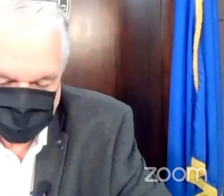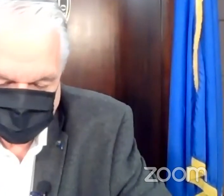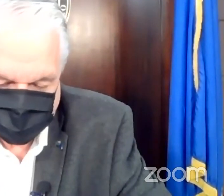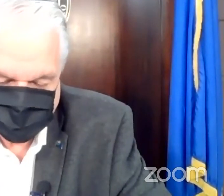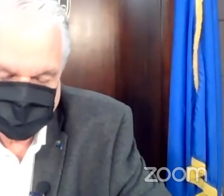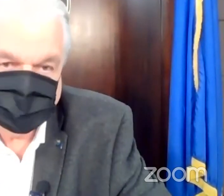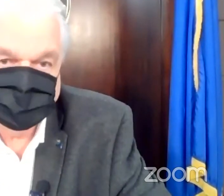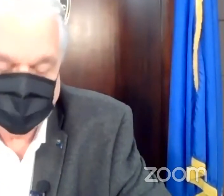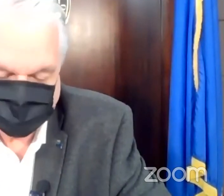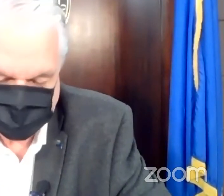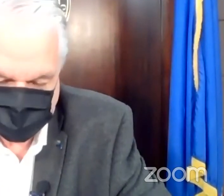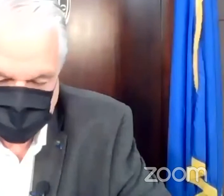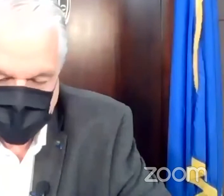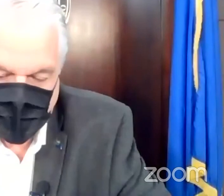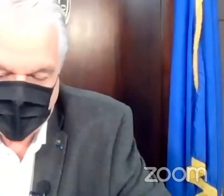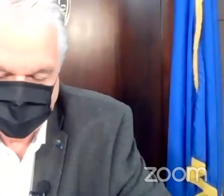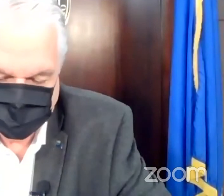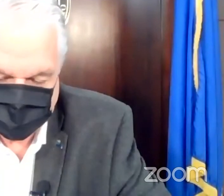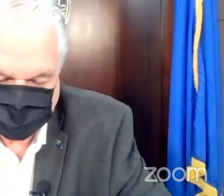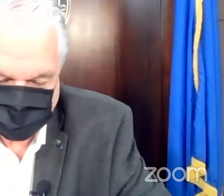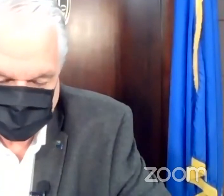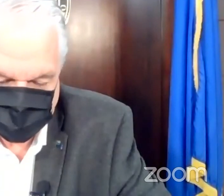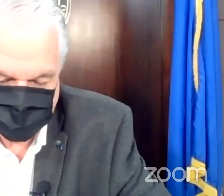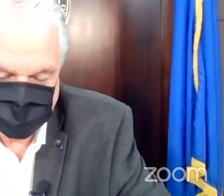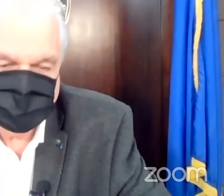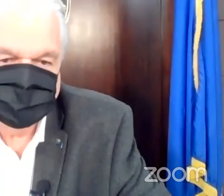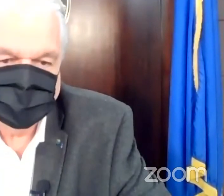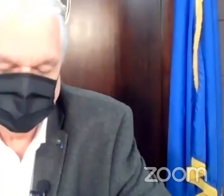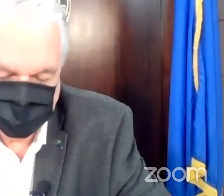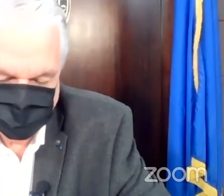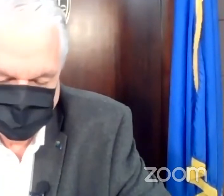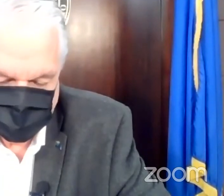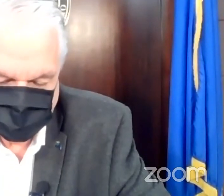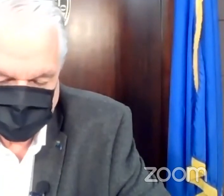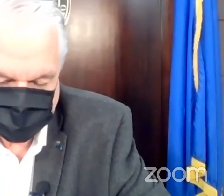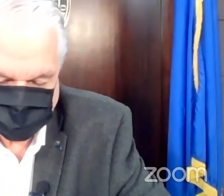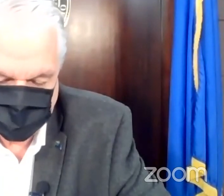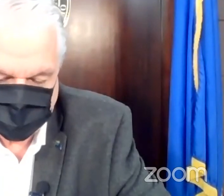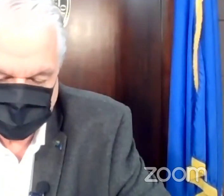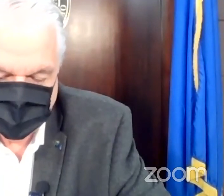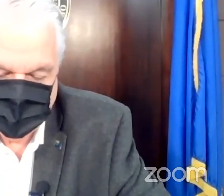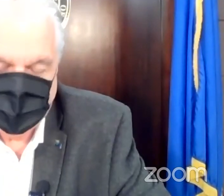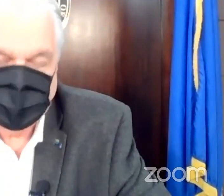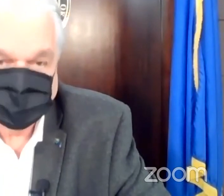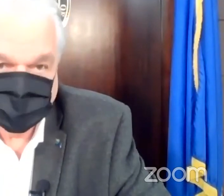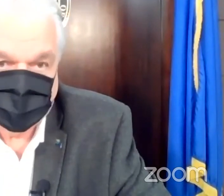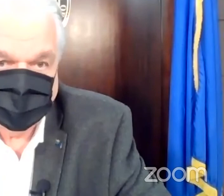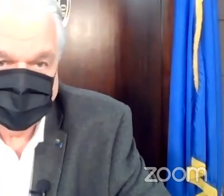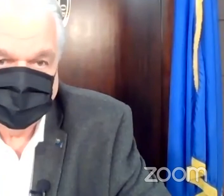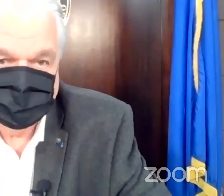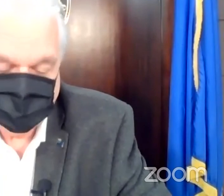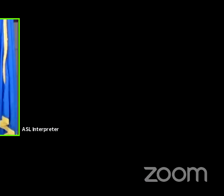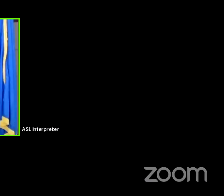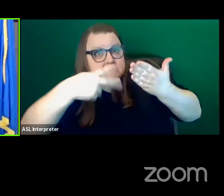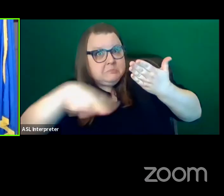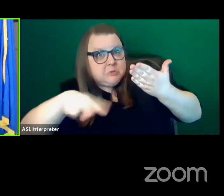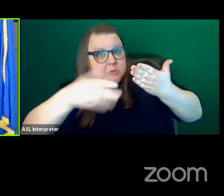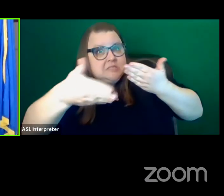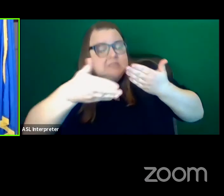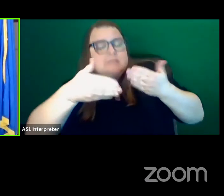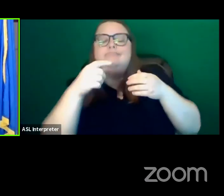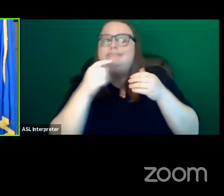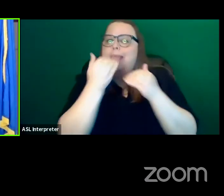for a COVID-19 vaccine, which we anticipate may be available in the next week or so on